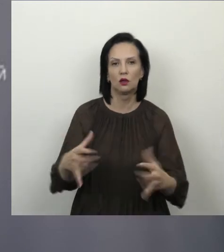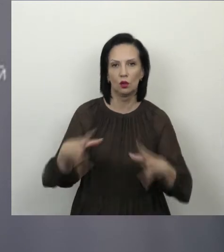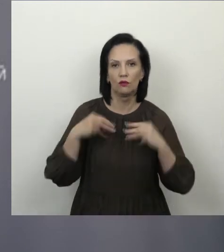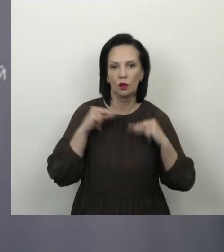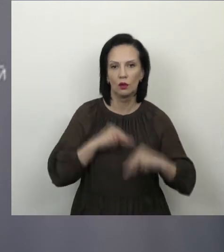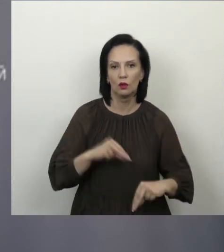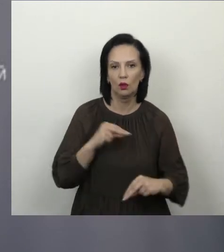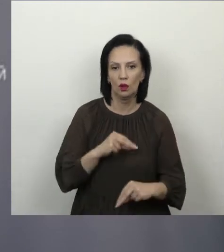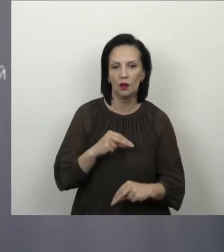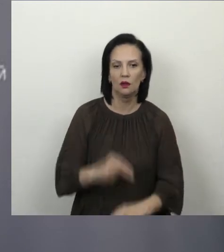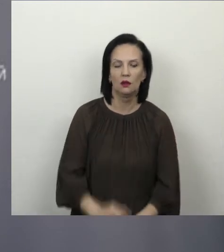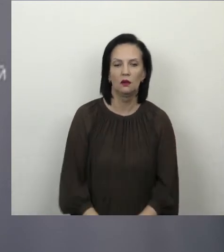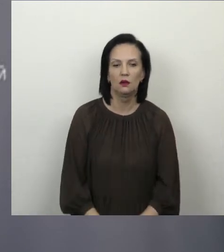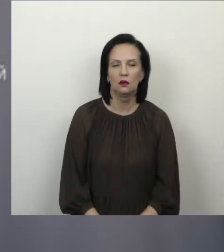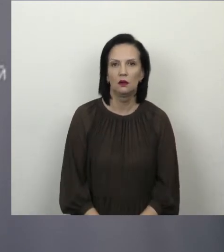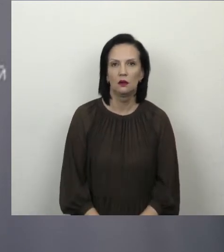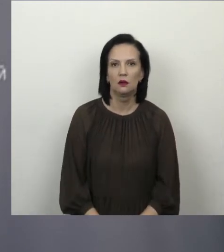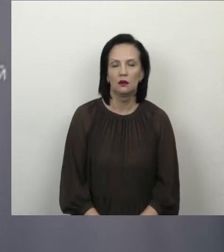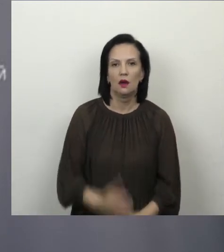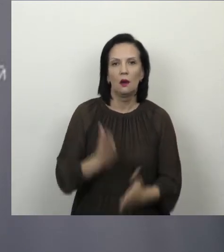Dear colleagues,